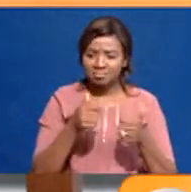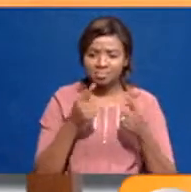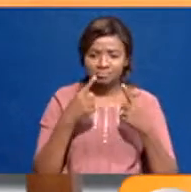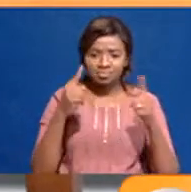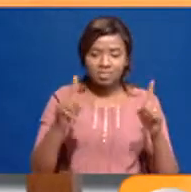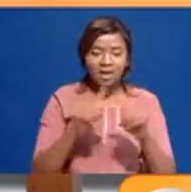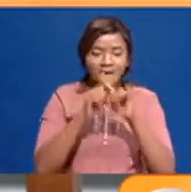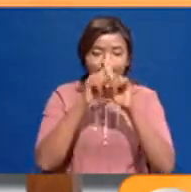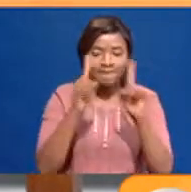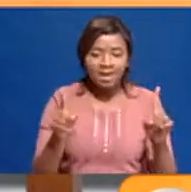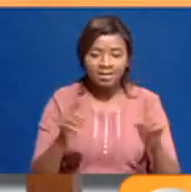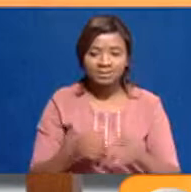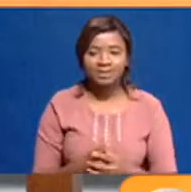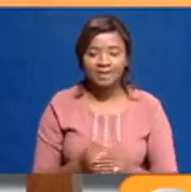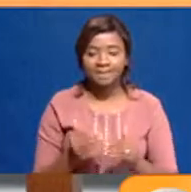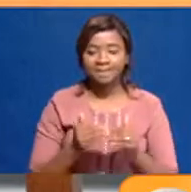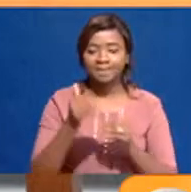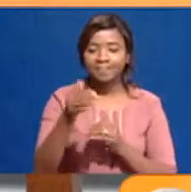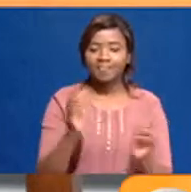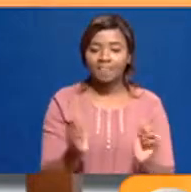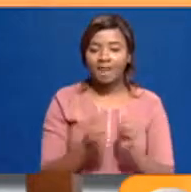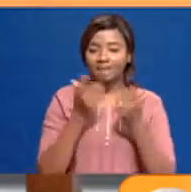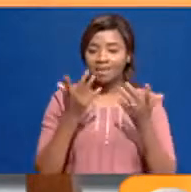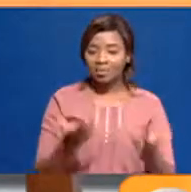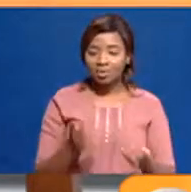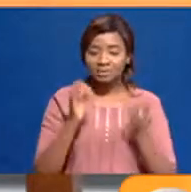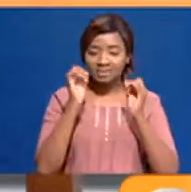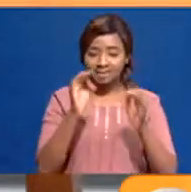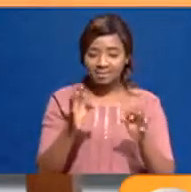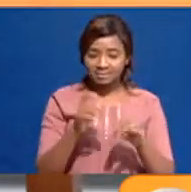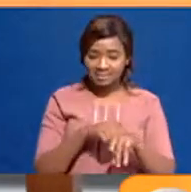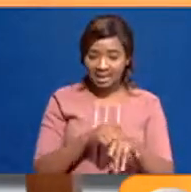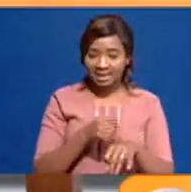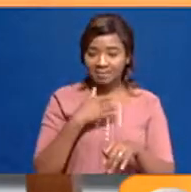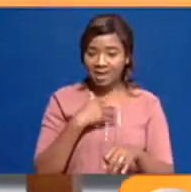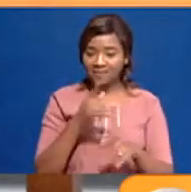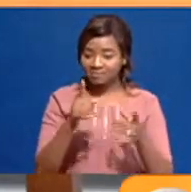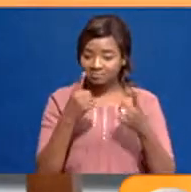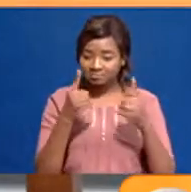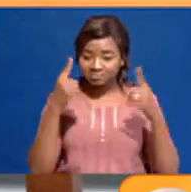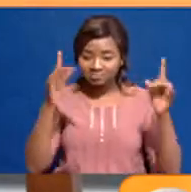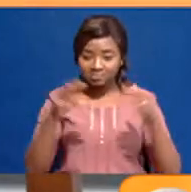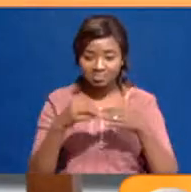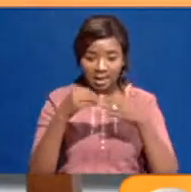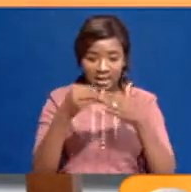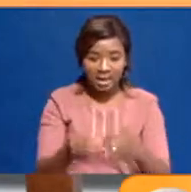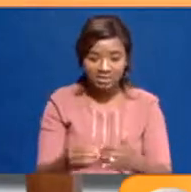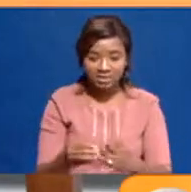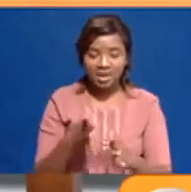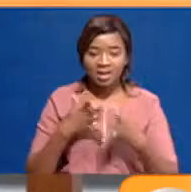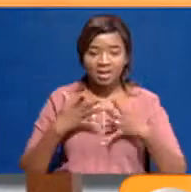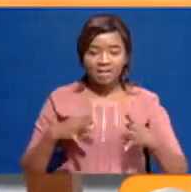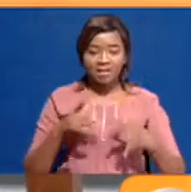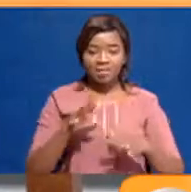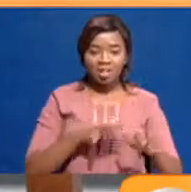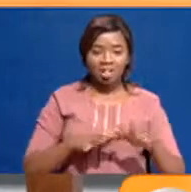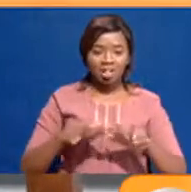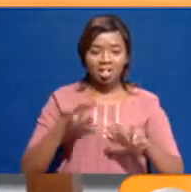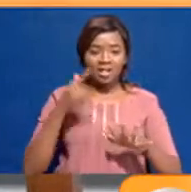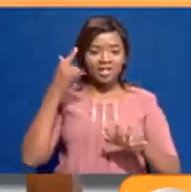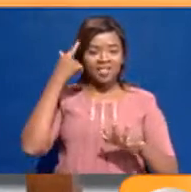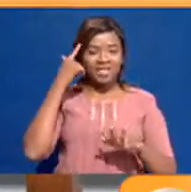What happens is when you have such an effective leadership, people tend to think of